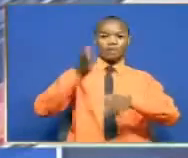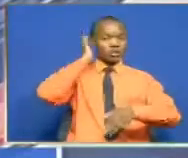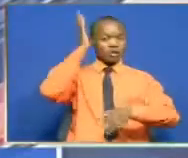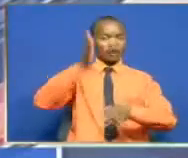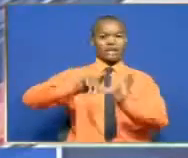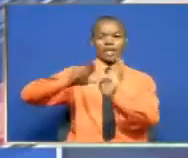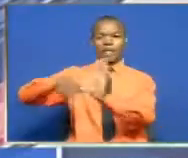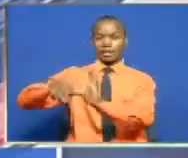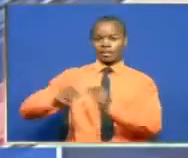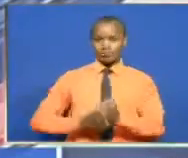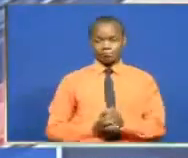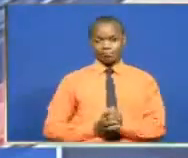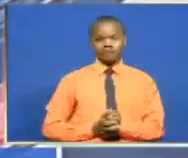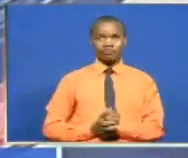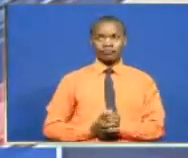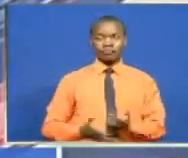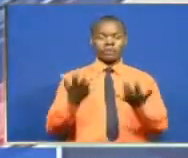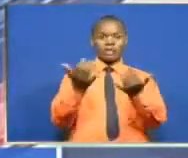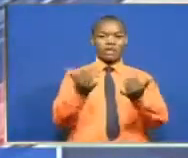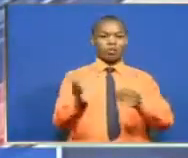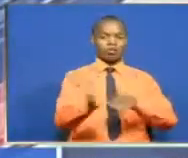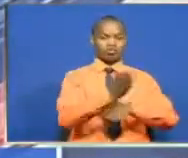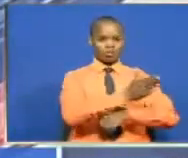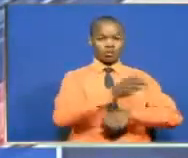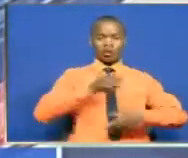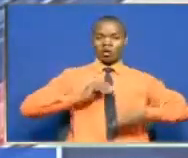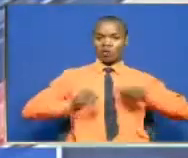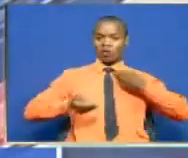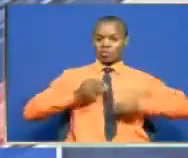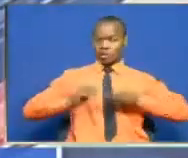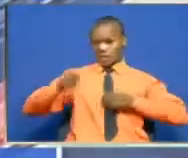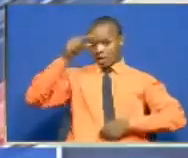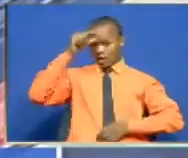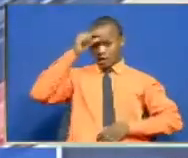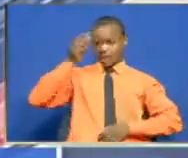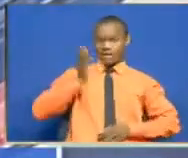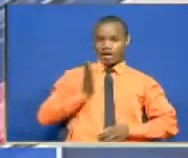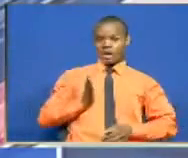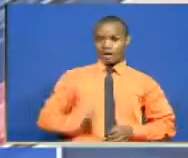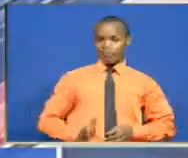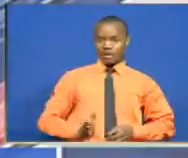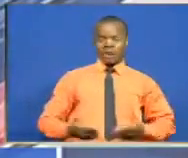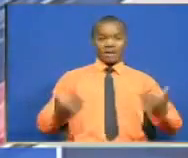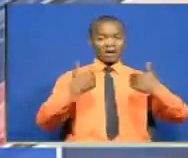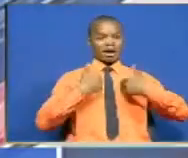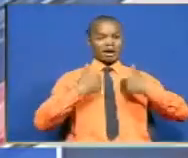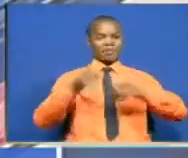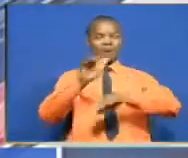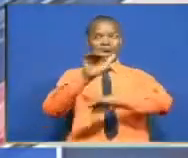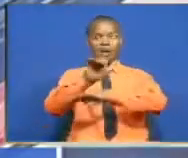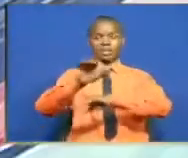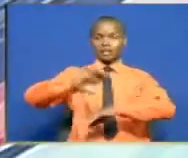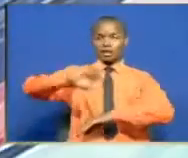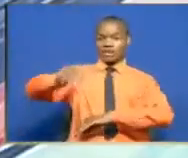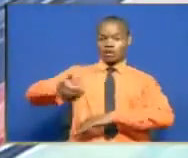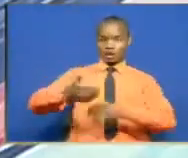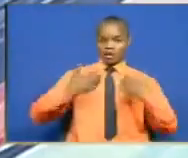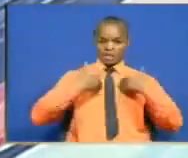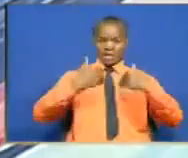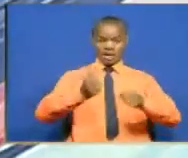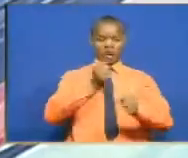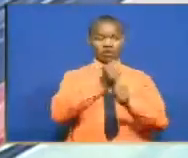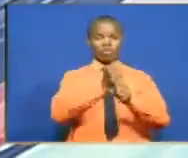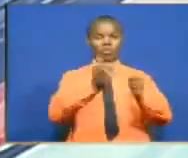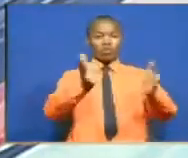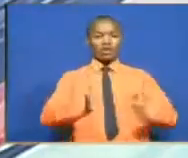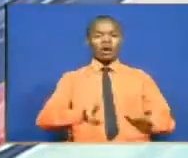But for now, let's move on, whereby Busia County Governor Sospeter Ojaamong has urged county health workers not